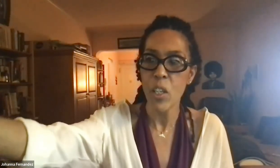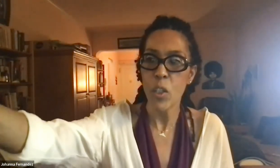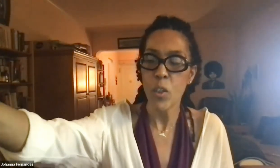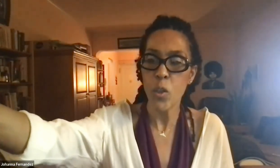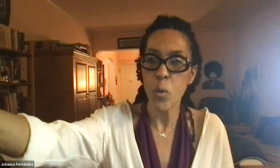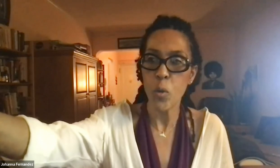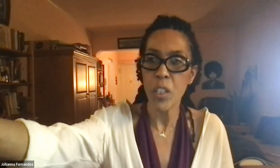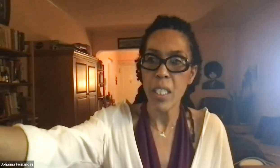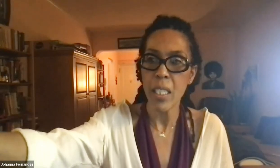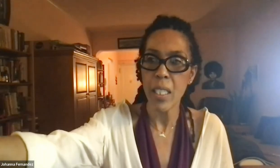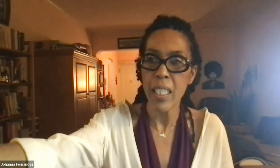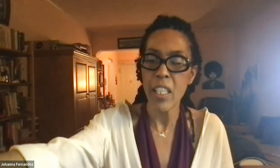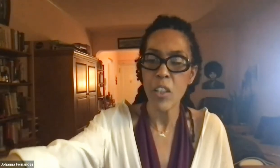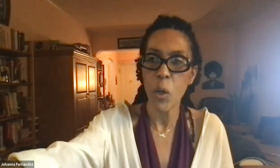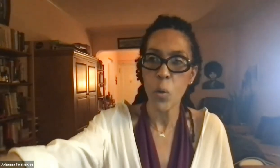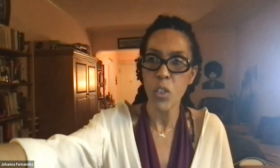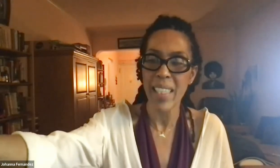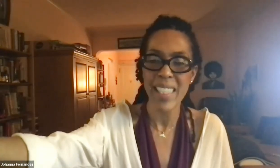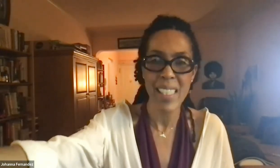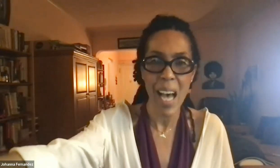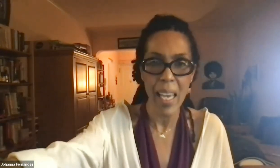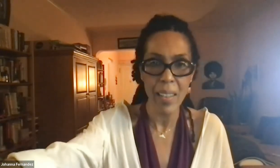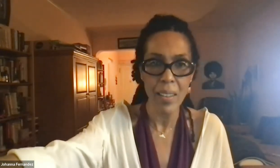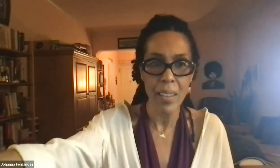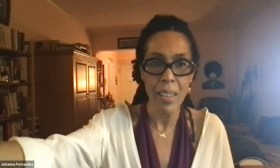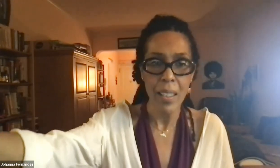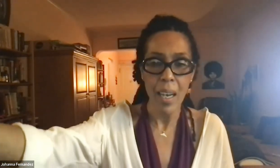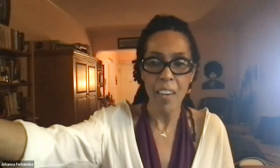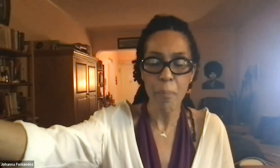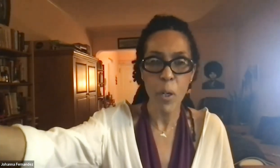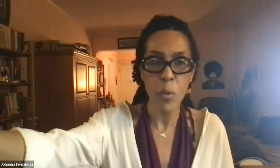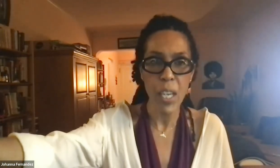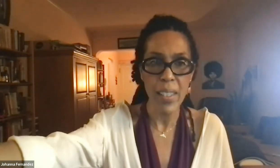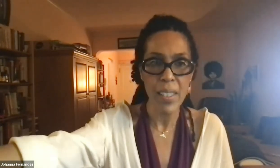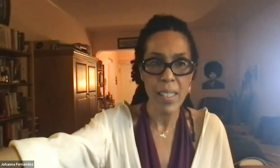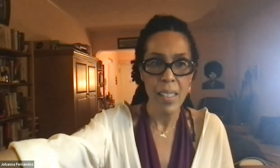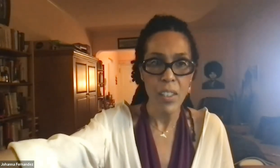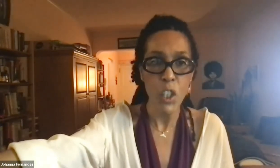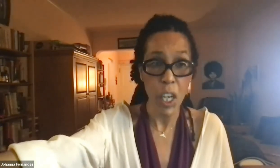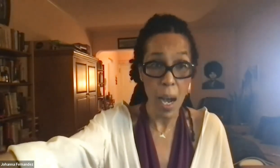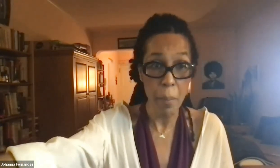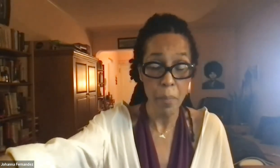in to the ethos and style of